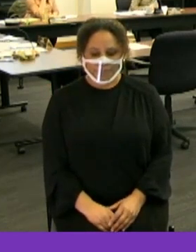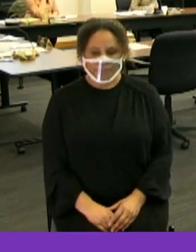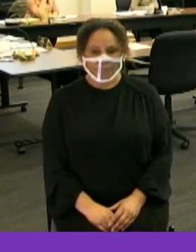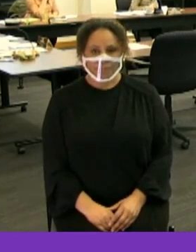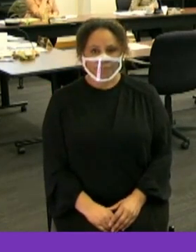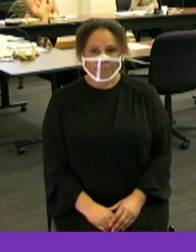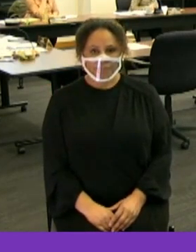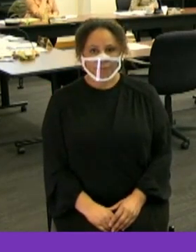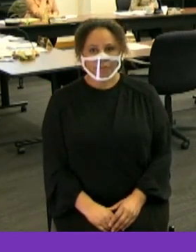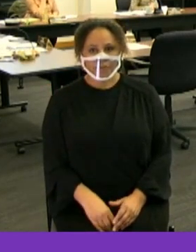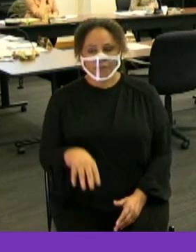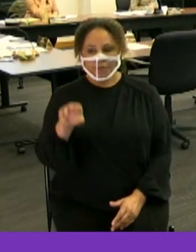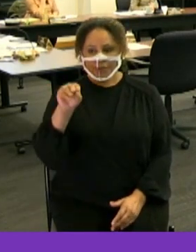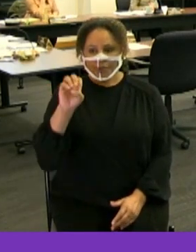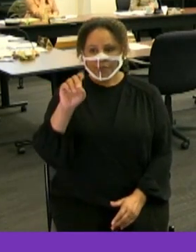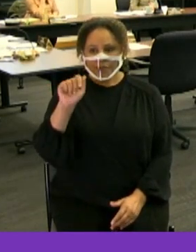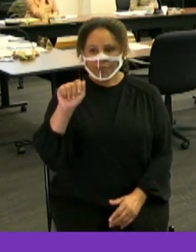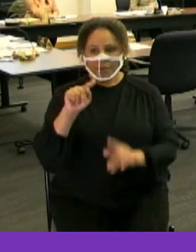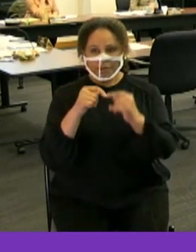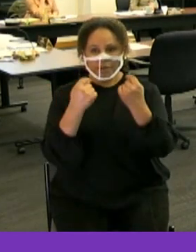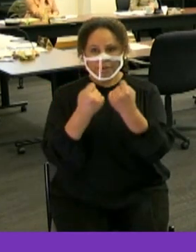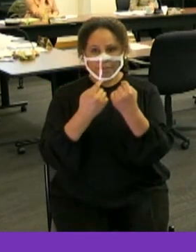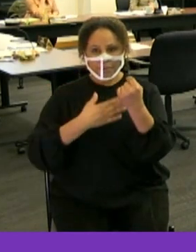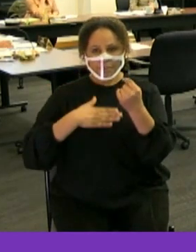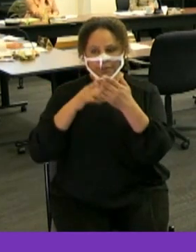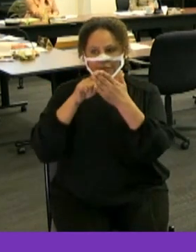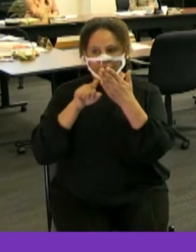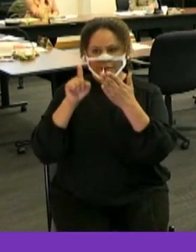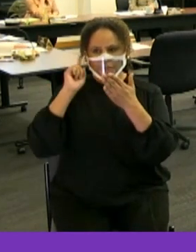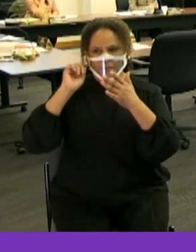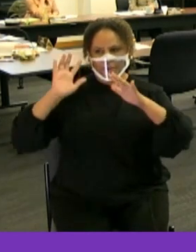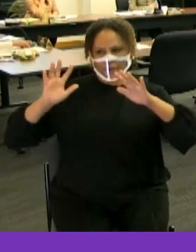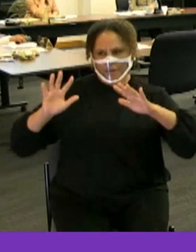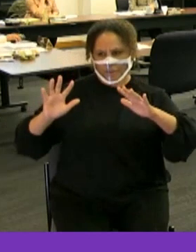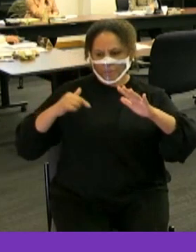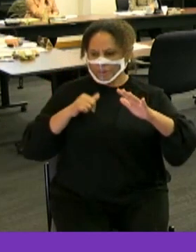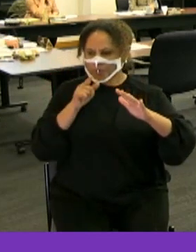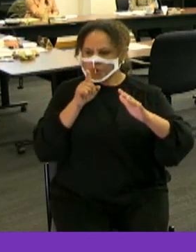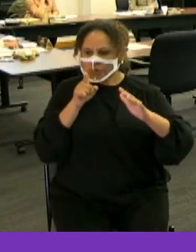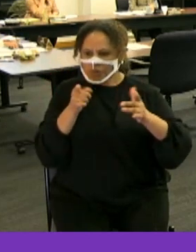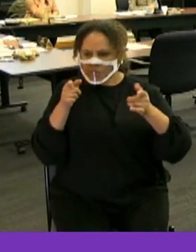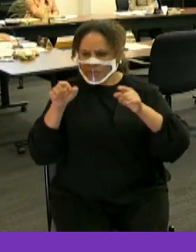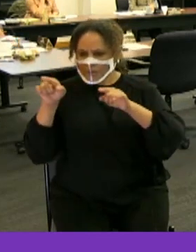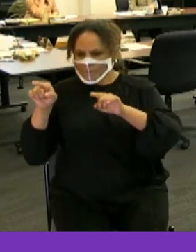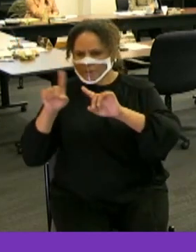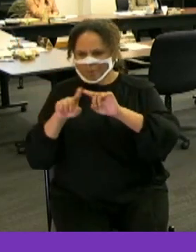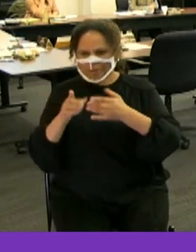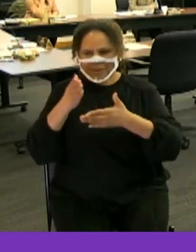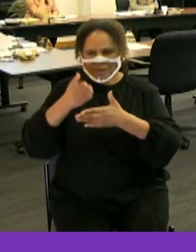To our media team, if you can check into the echoing, I'm not sure what's happening, but it's causing a bit